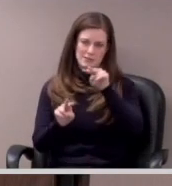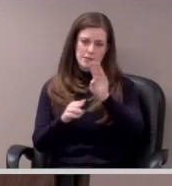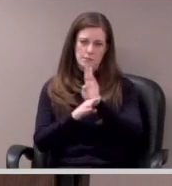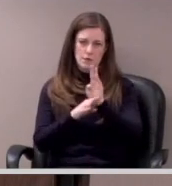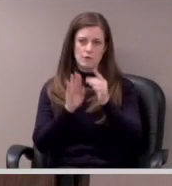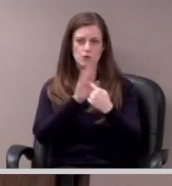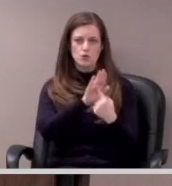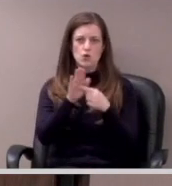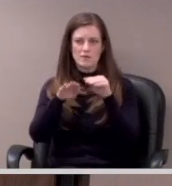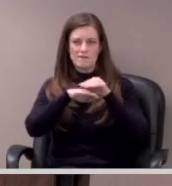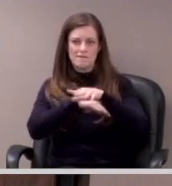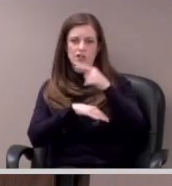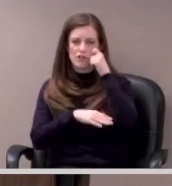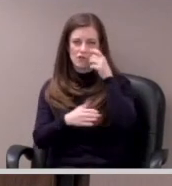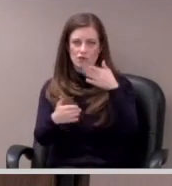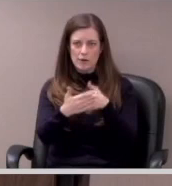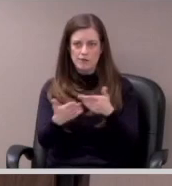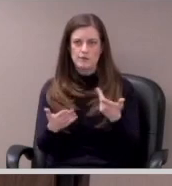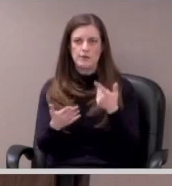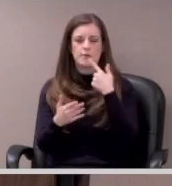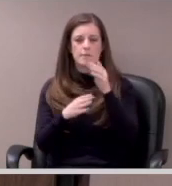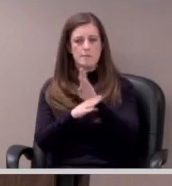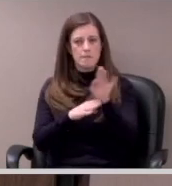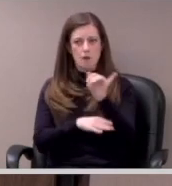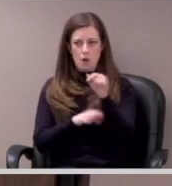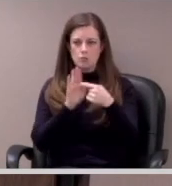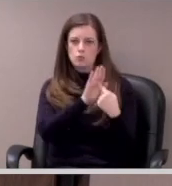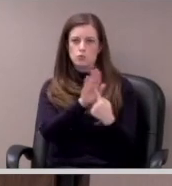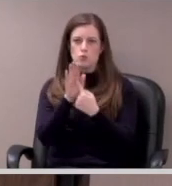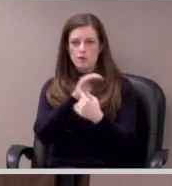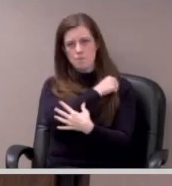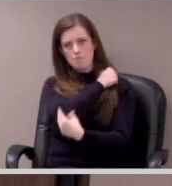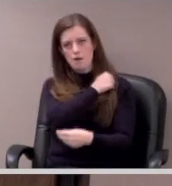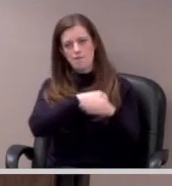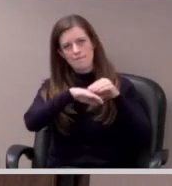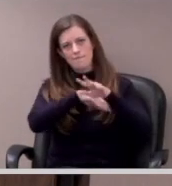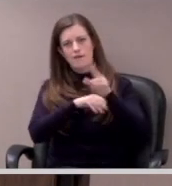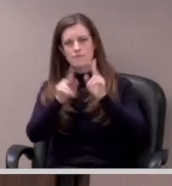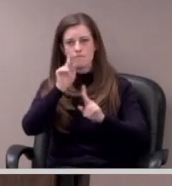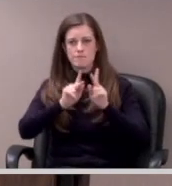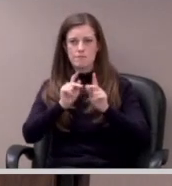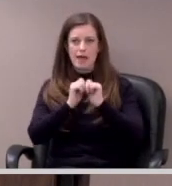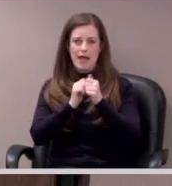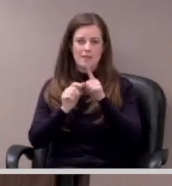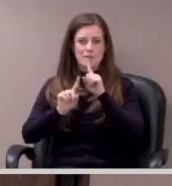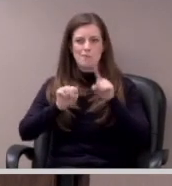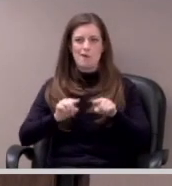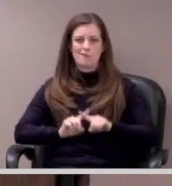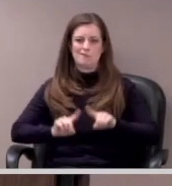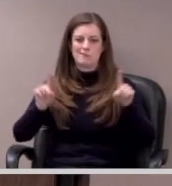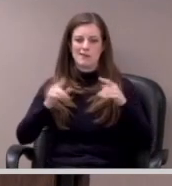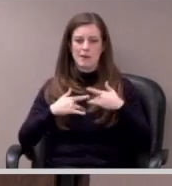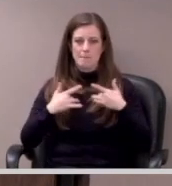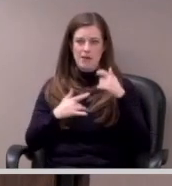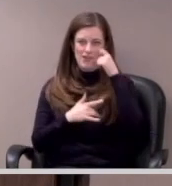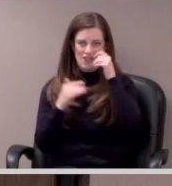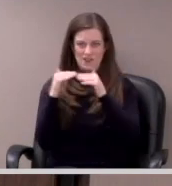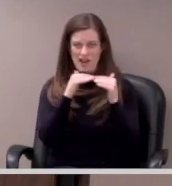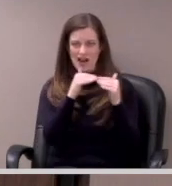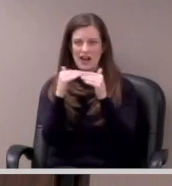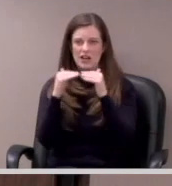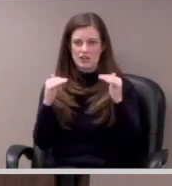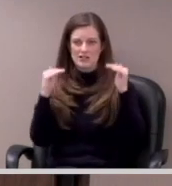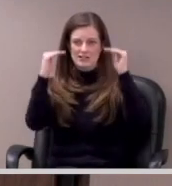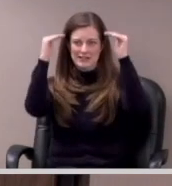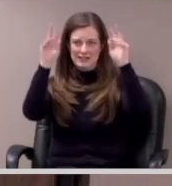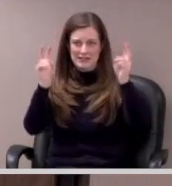shows the effects of racism. This movie also shows how poverty can affect people and how they respond differently depending on the racial and economic